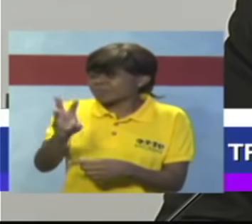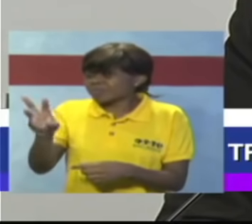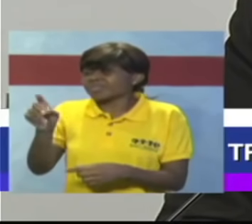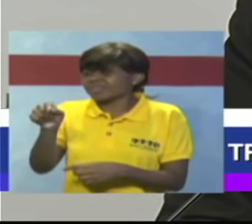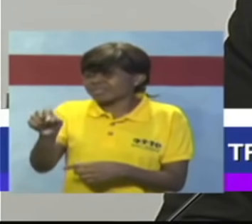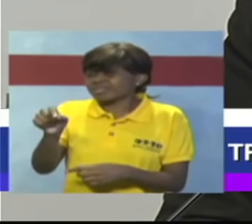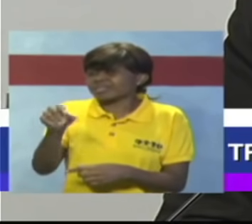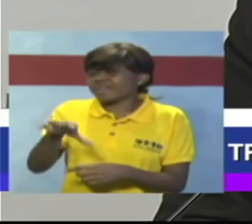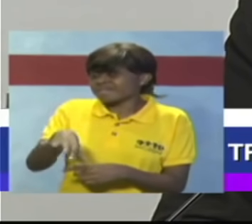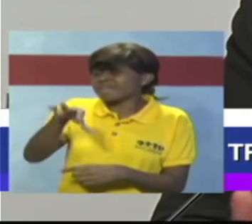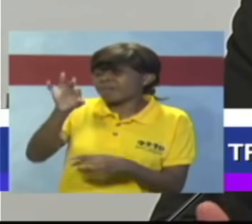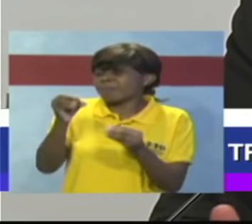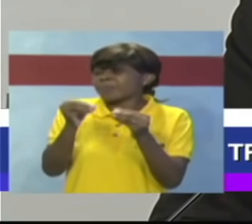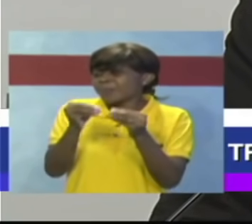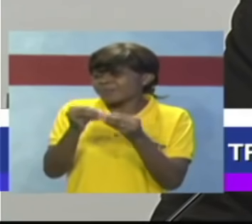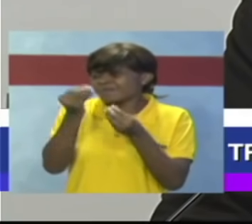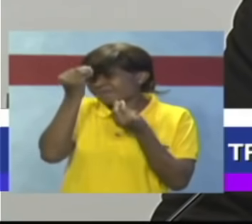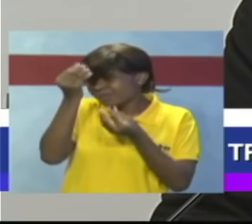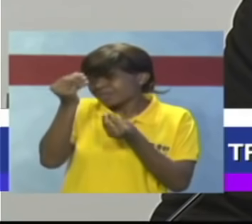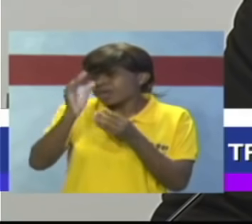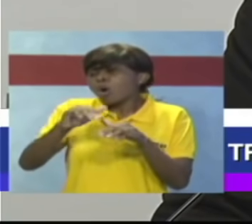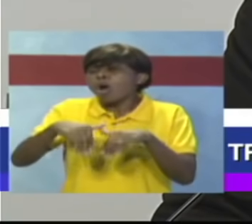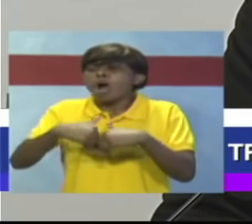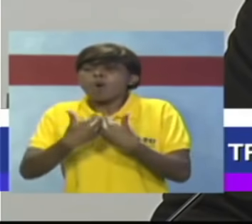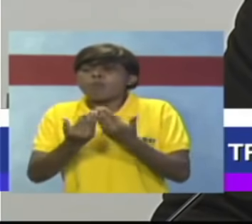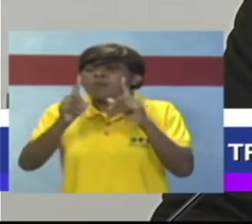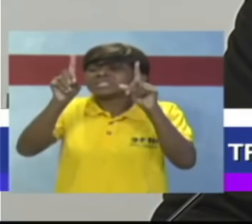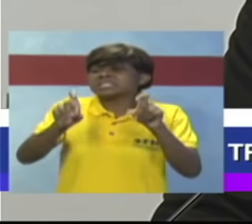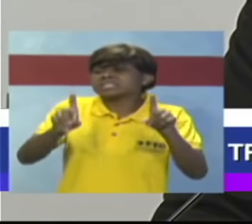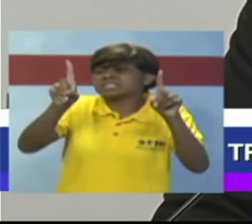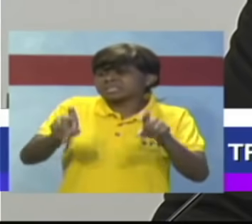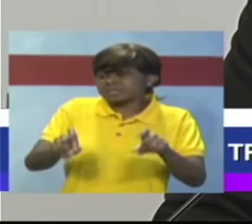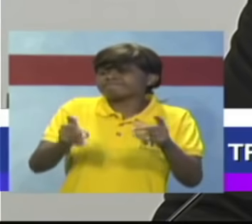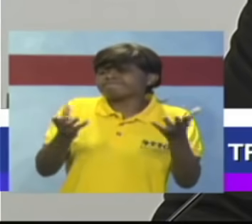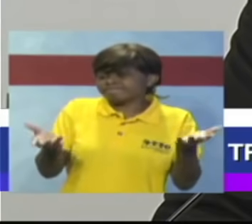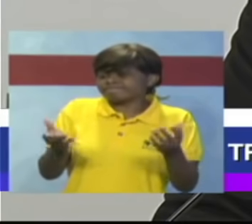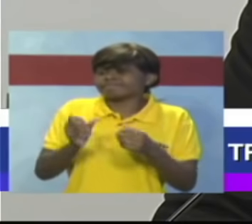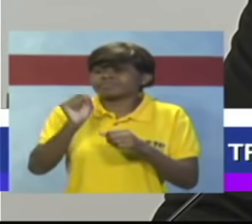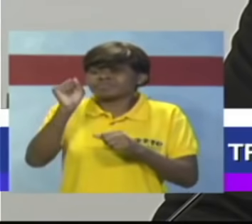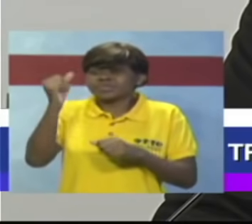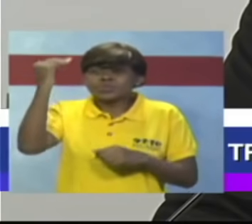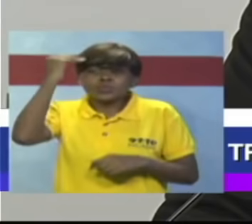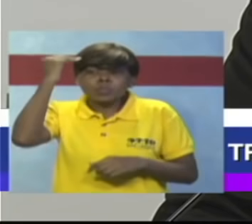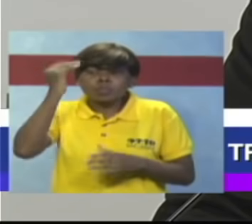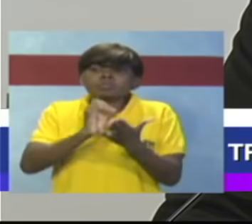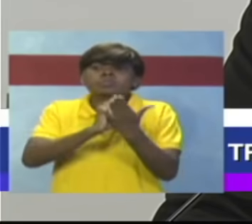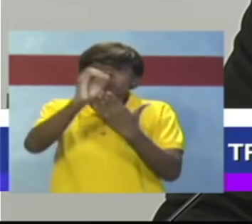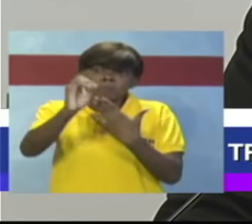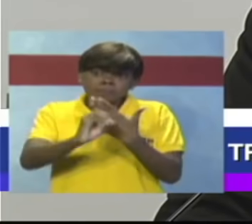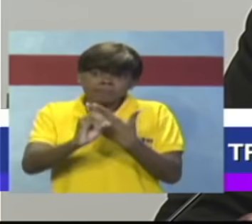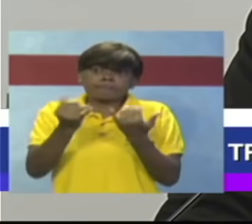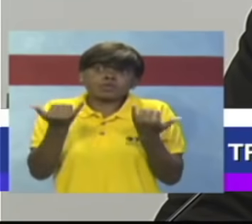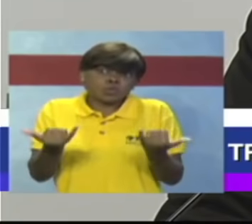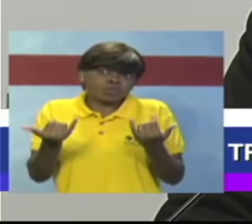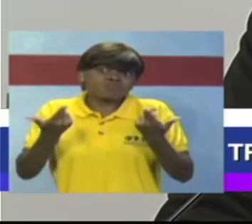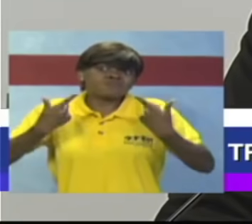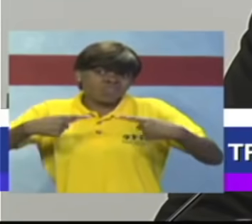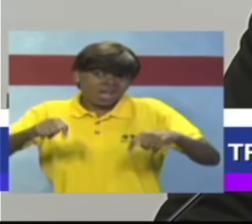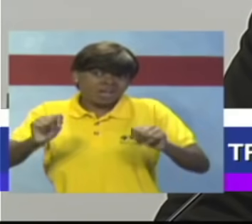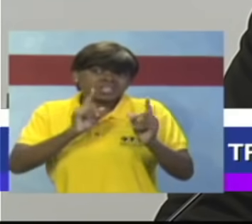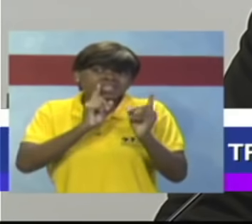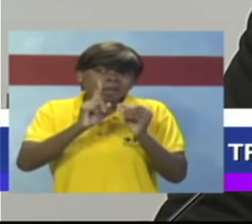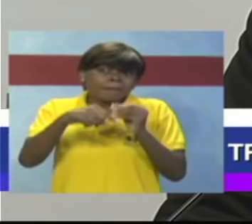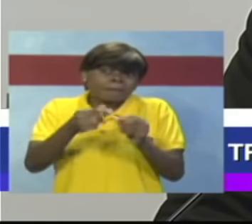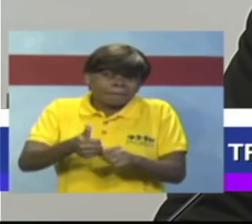about screening and so. Of course, as you said, with for October, breast cancer, we're trying to highlight breast cancer